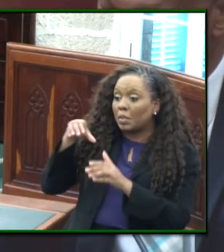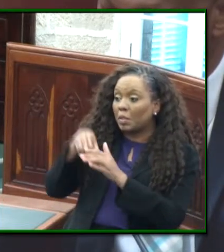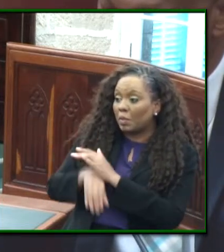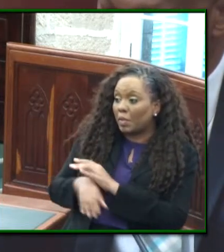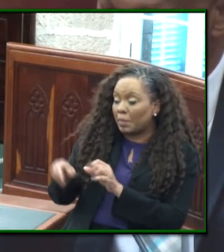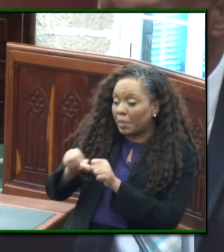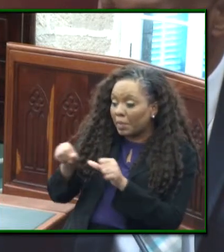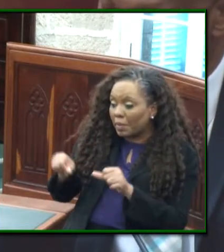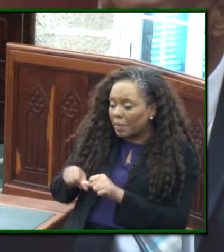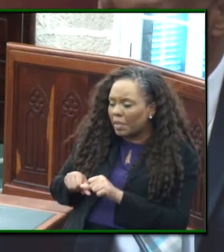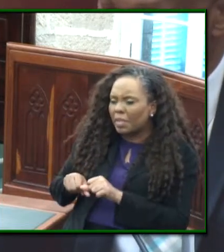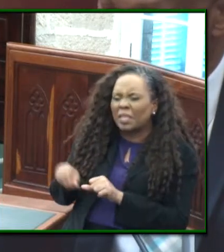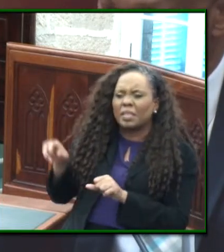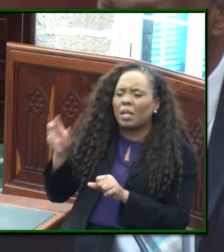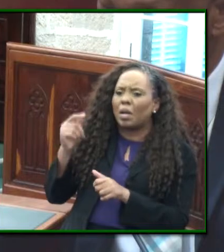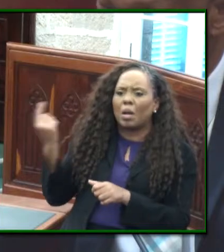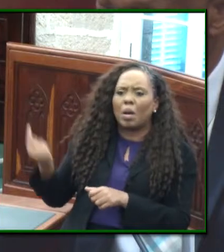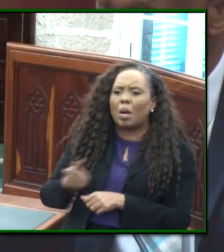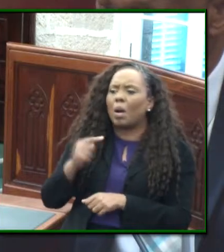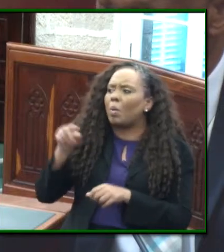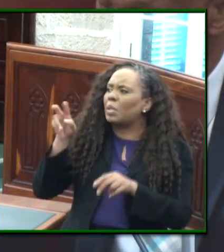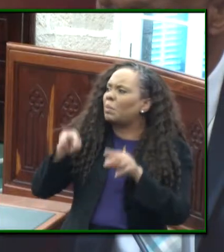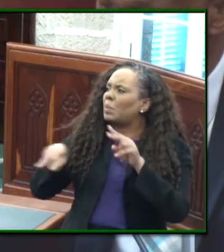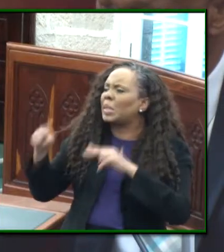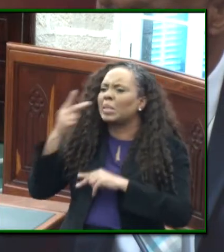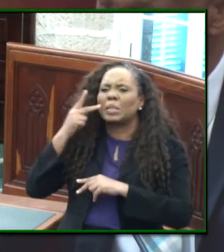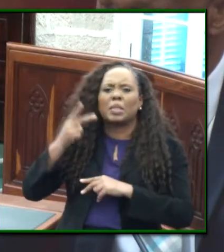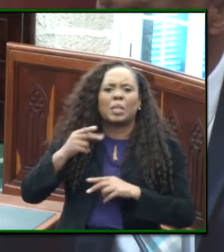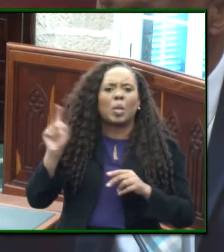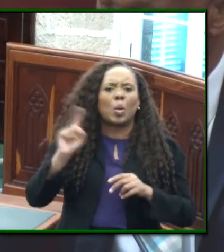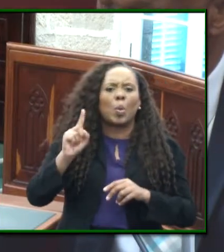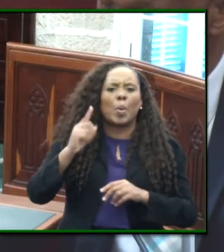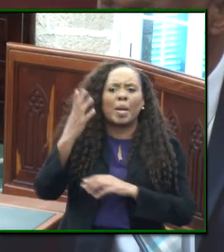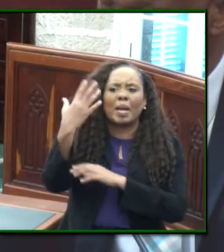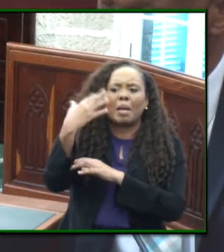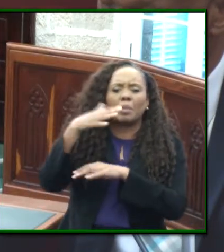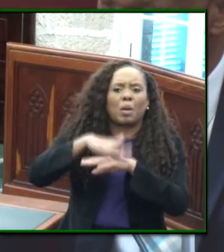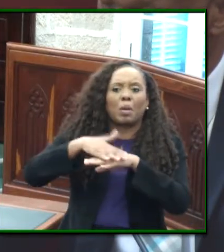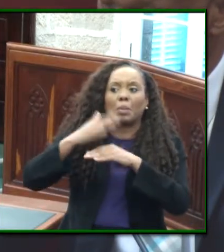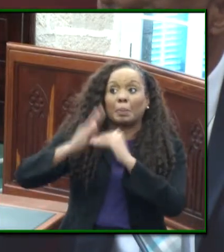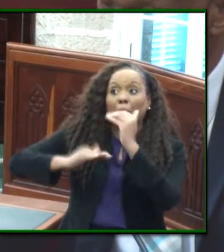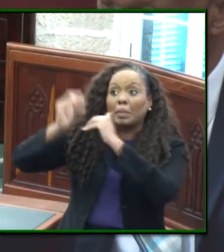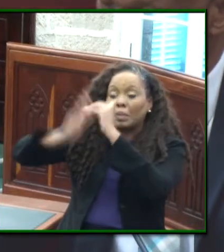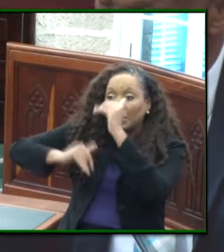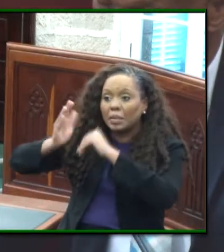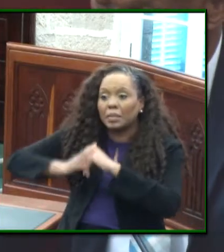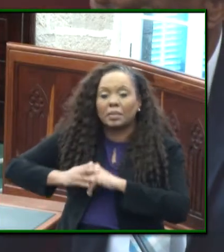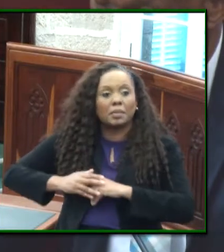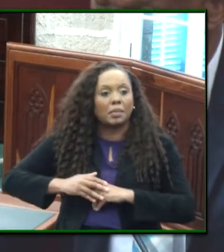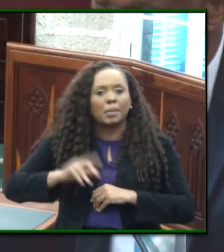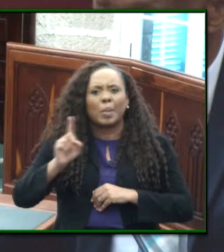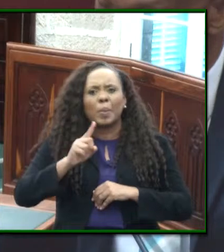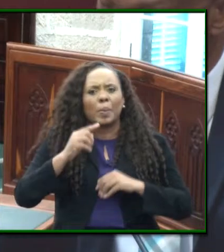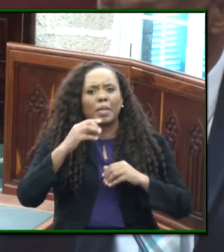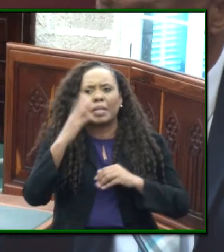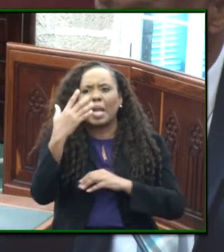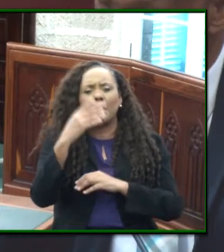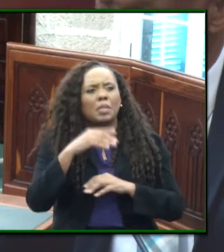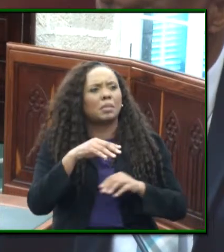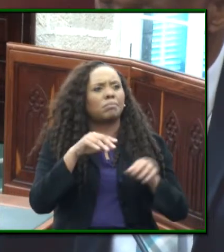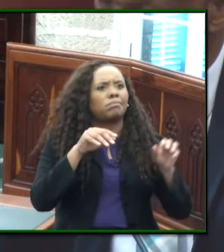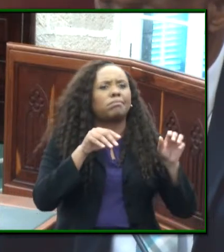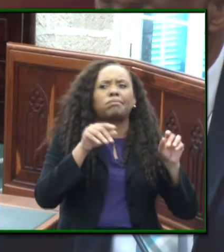cameras are located on buildings and households. And we've had meetings, for example, with